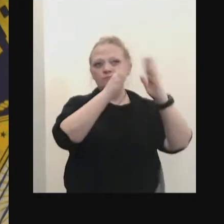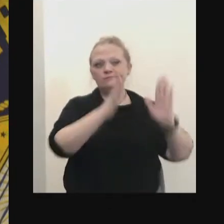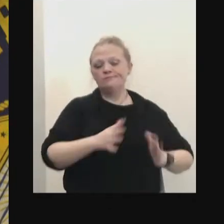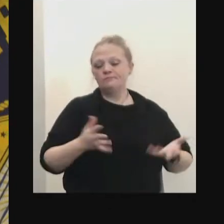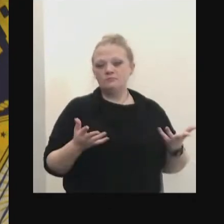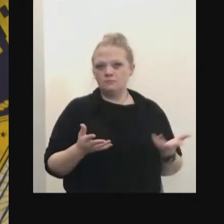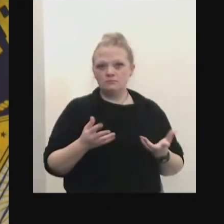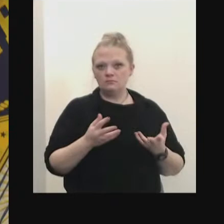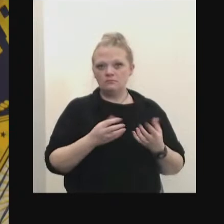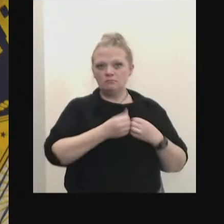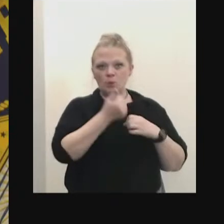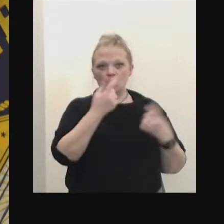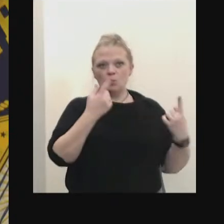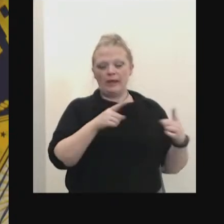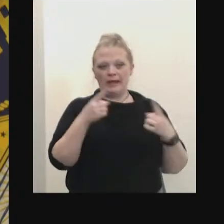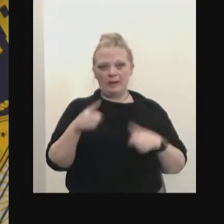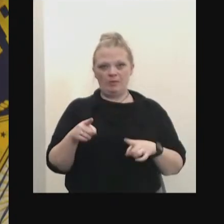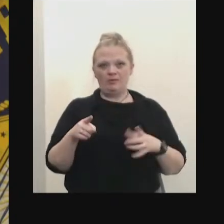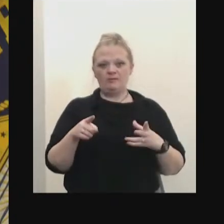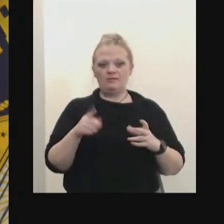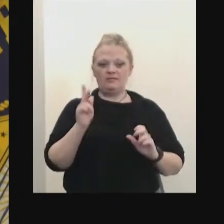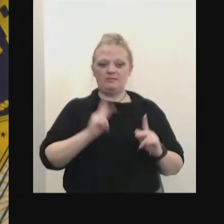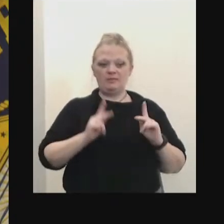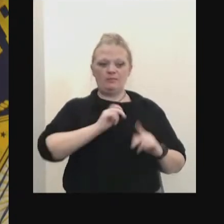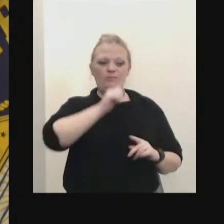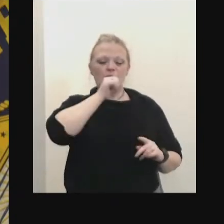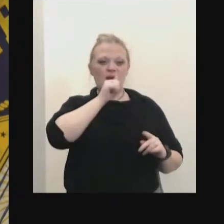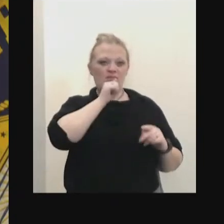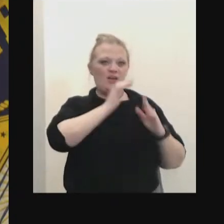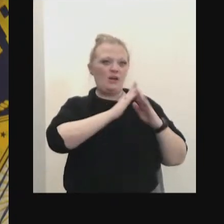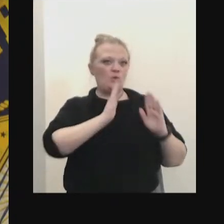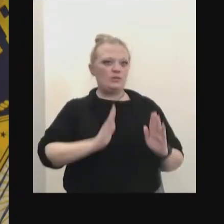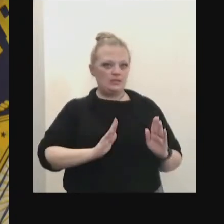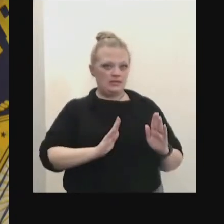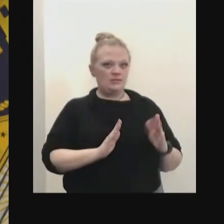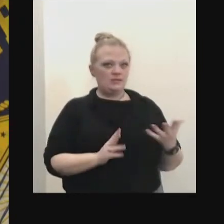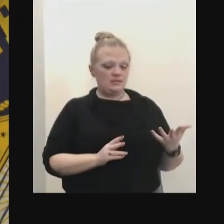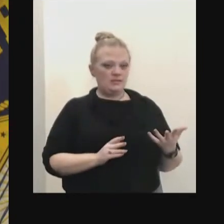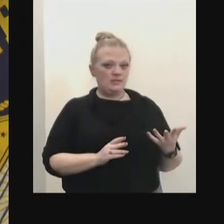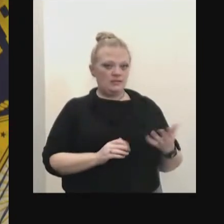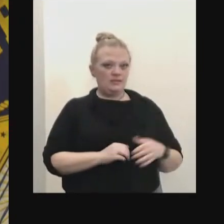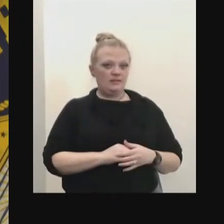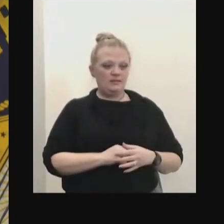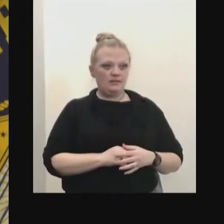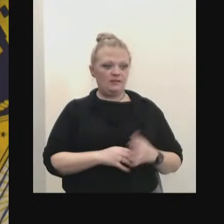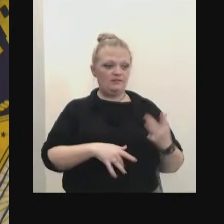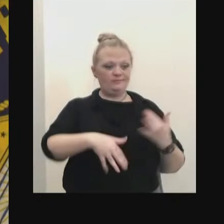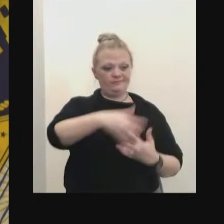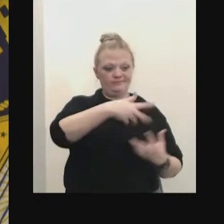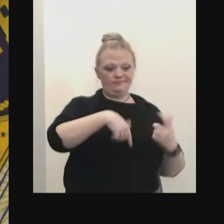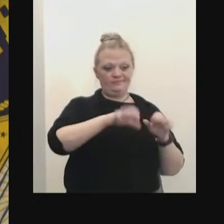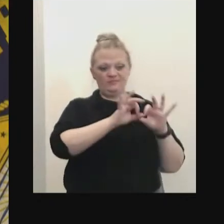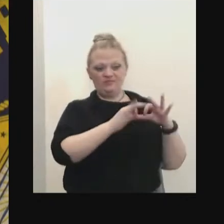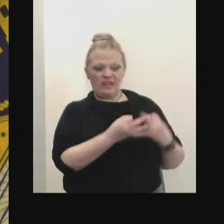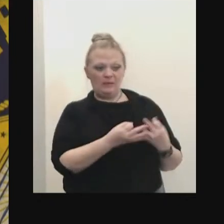is happening in people's private residences, even their household, among family members or